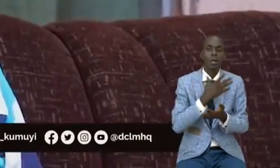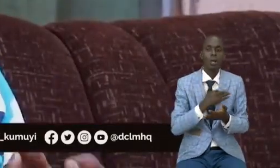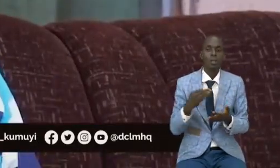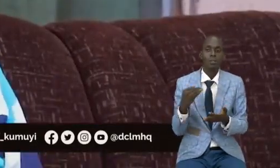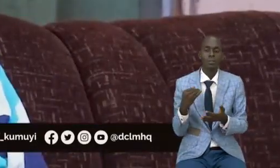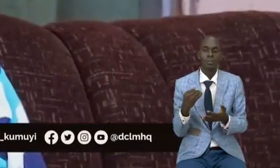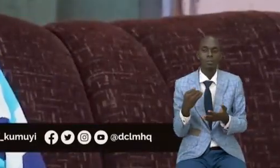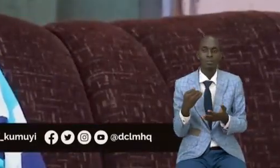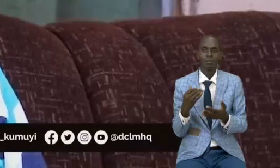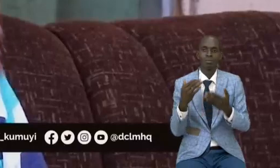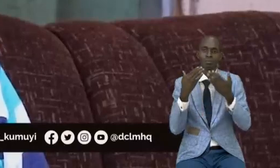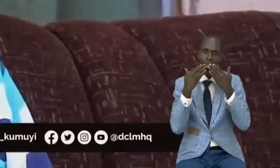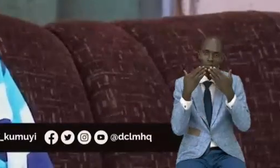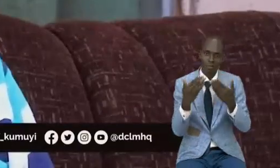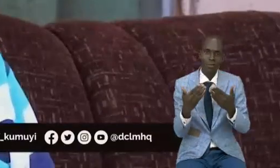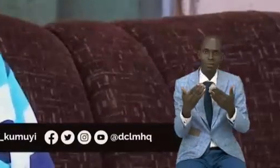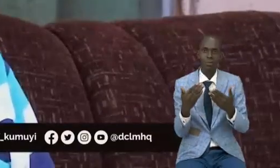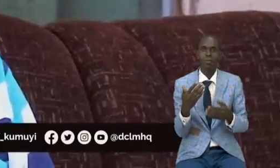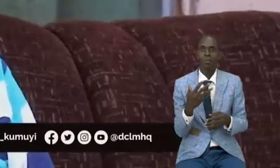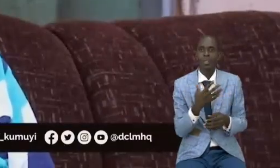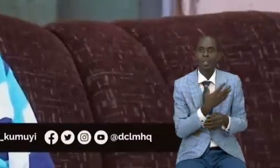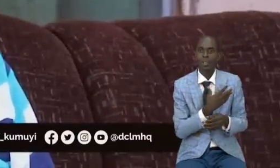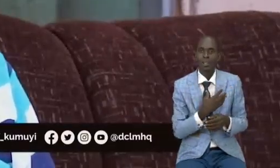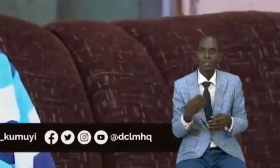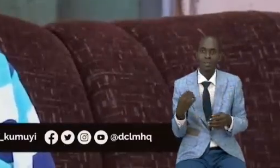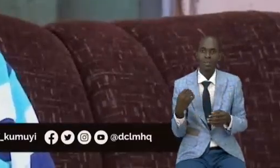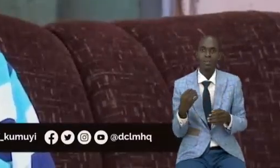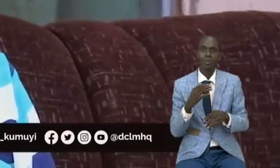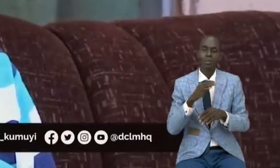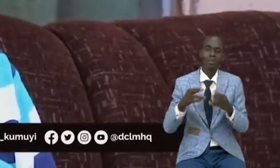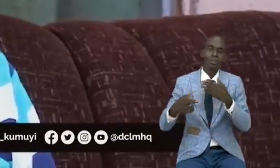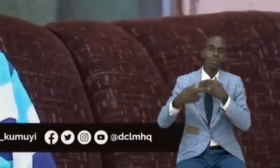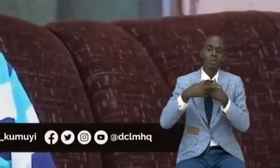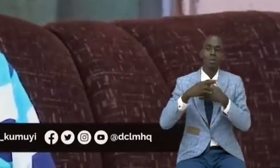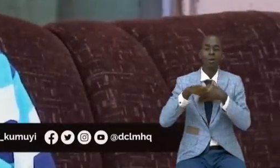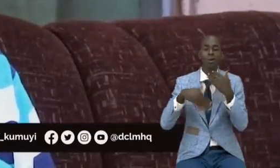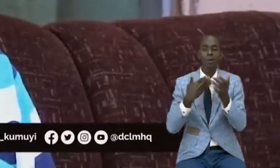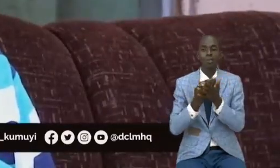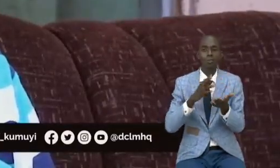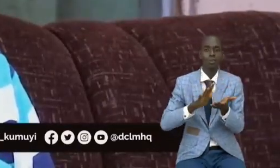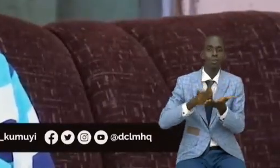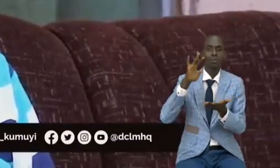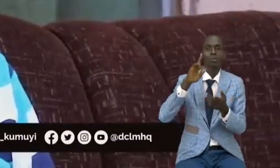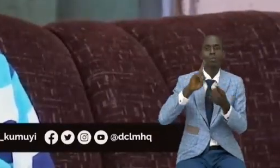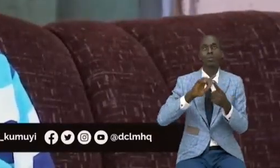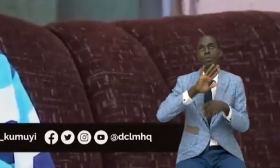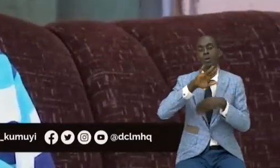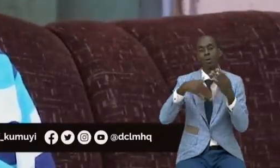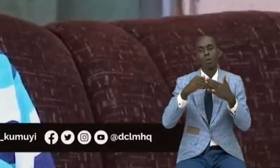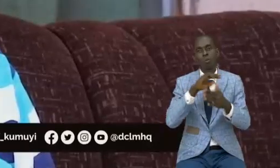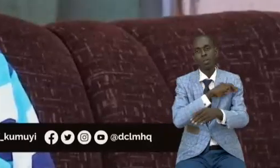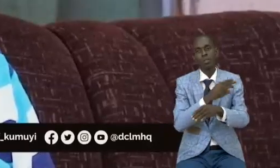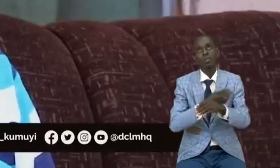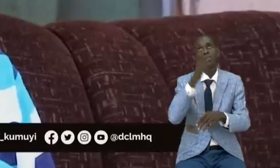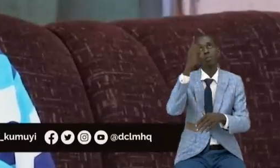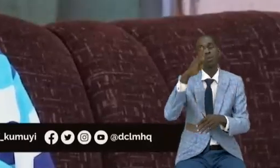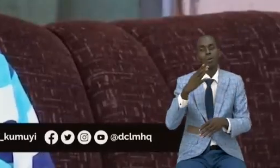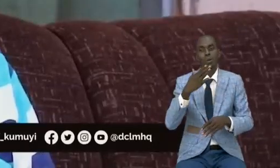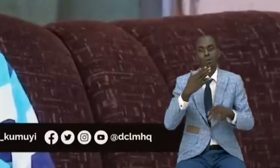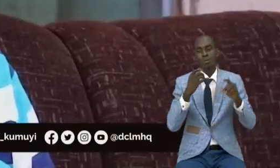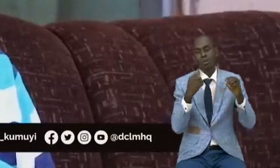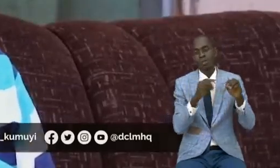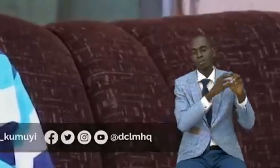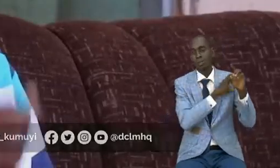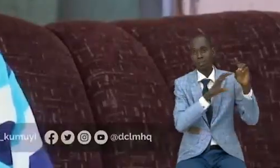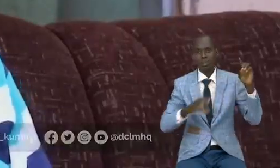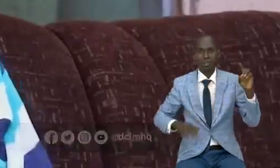God. Thank you, and I give glory and honor and adoration to the Almighty God, to my Christ, my Savior,